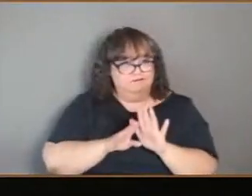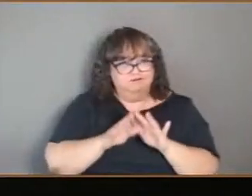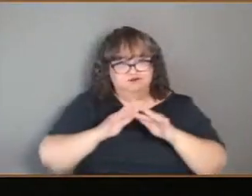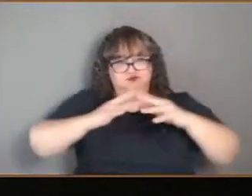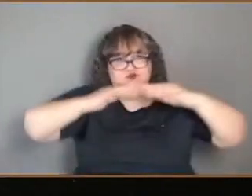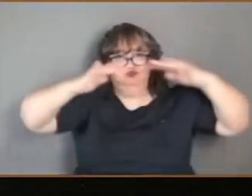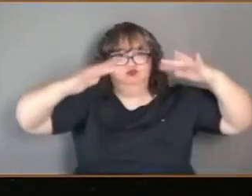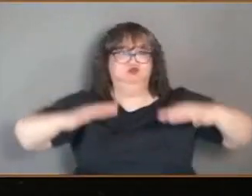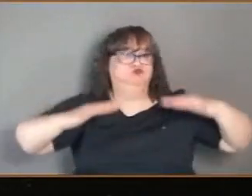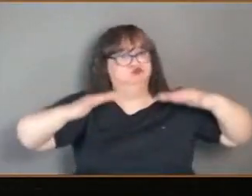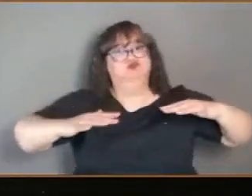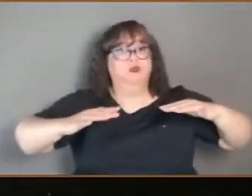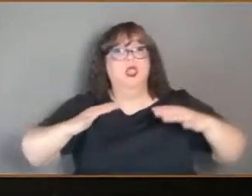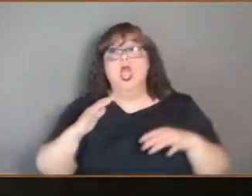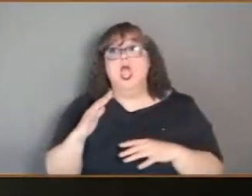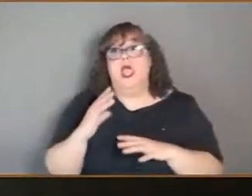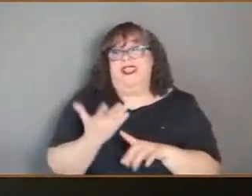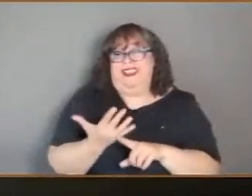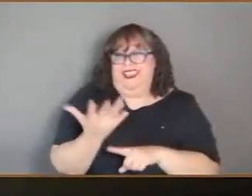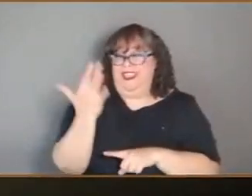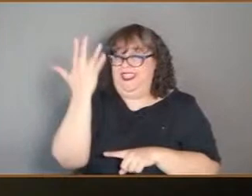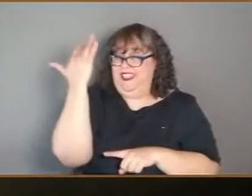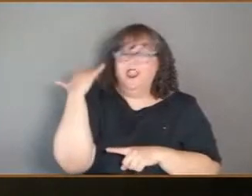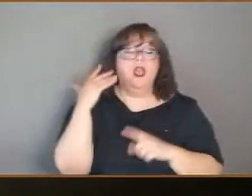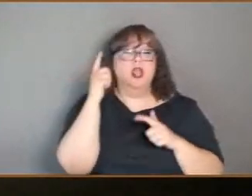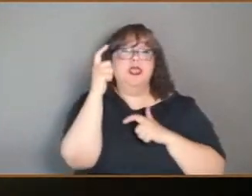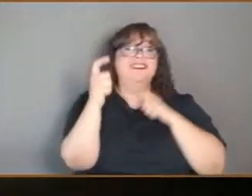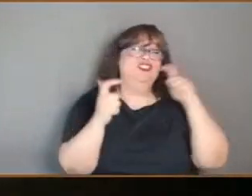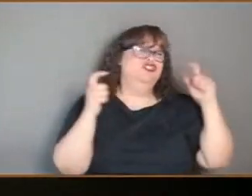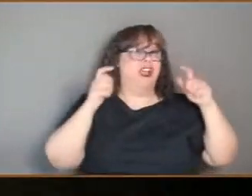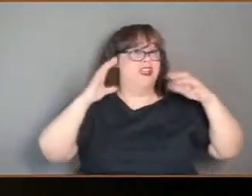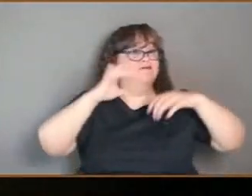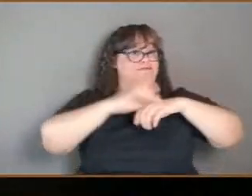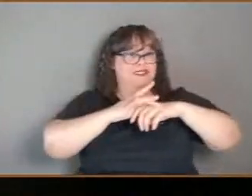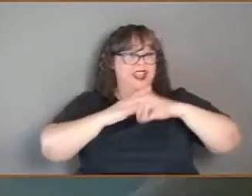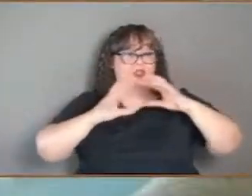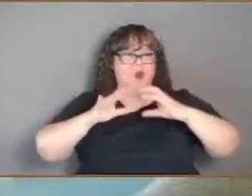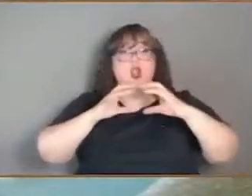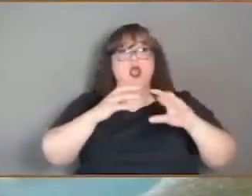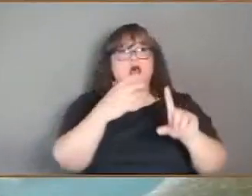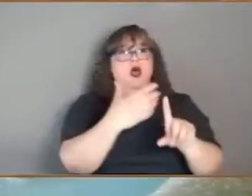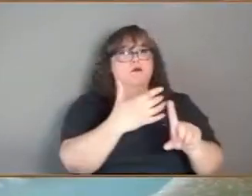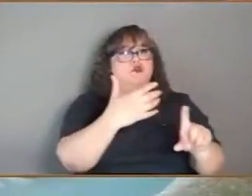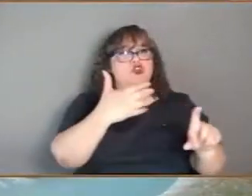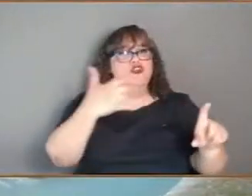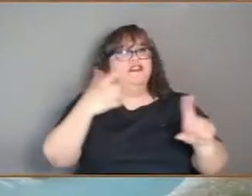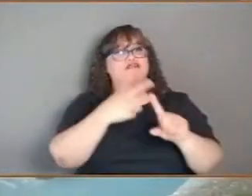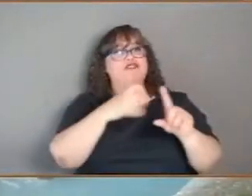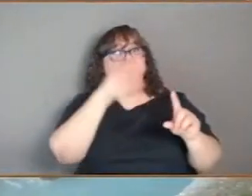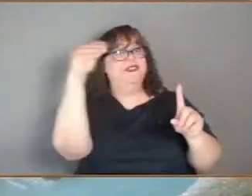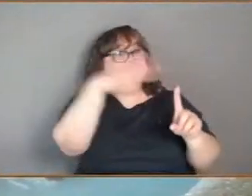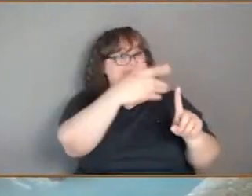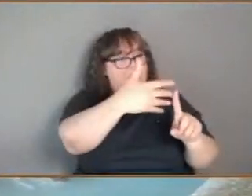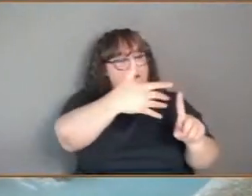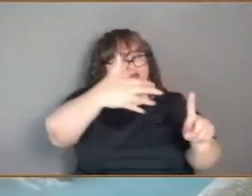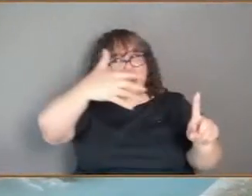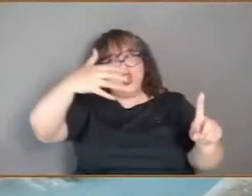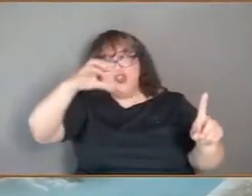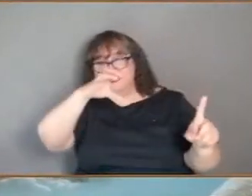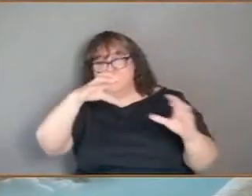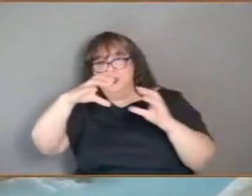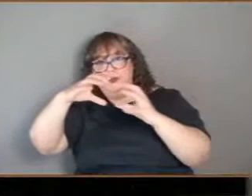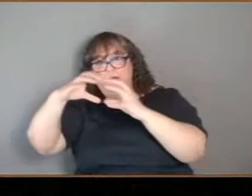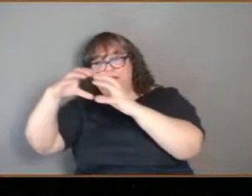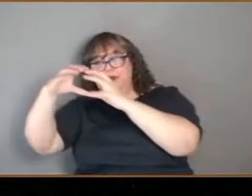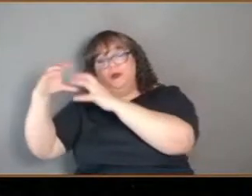giant planets were migrating outward, away from the sun. And at one point, there was chaos in the solar system. Some small